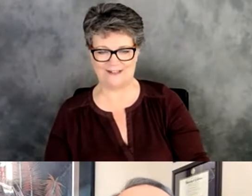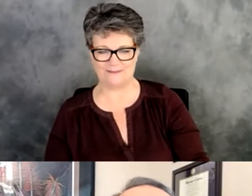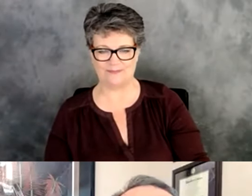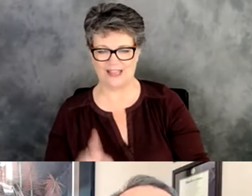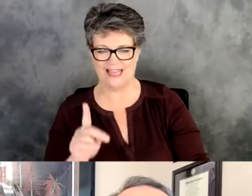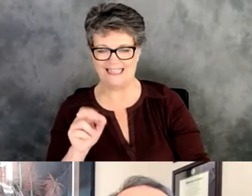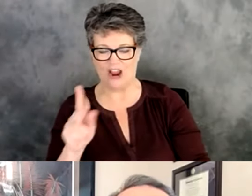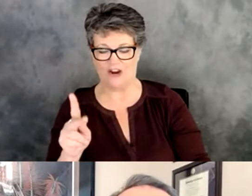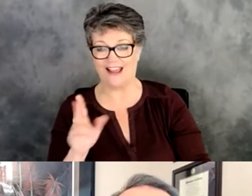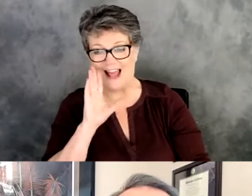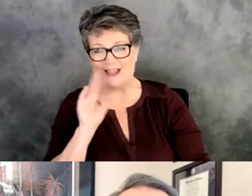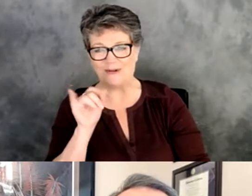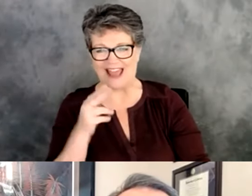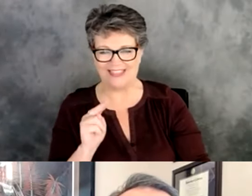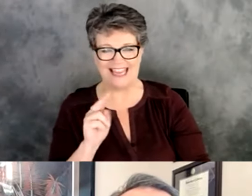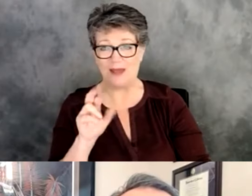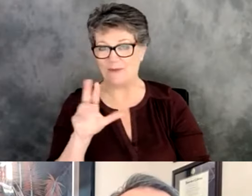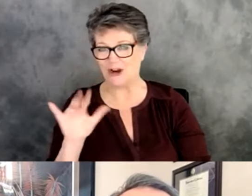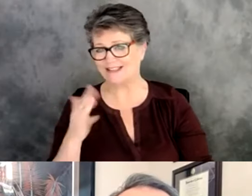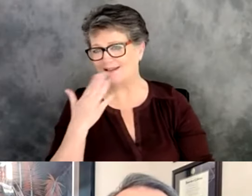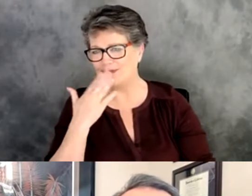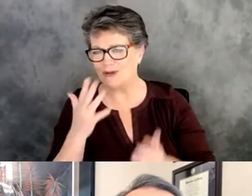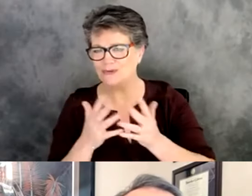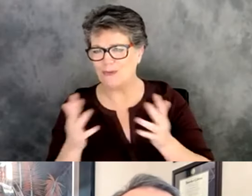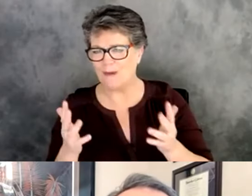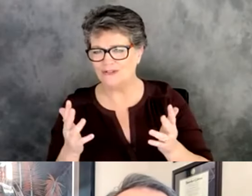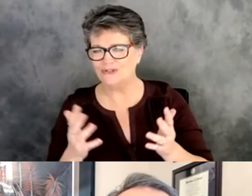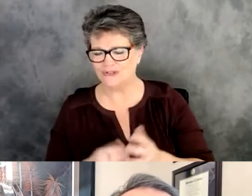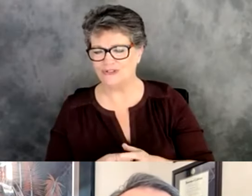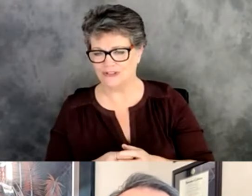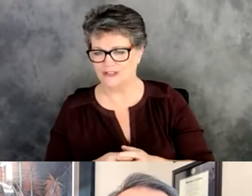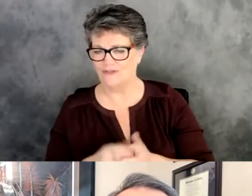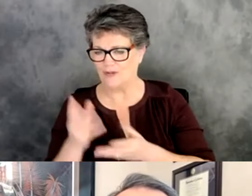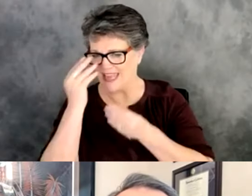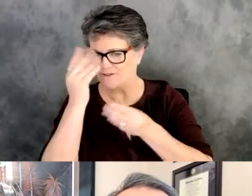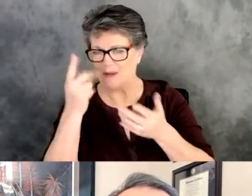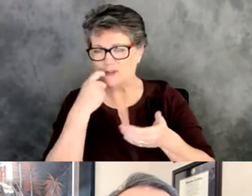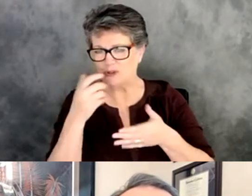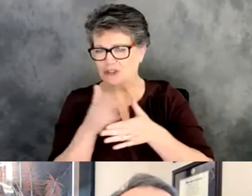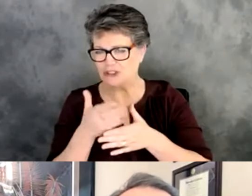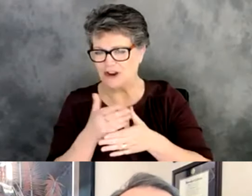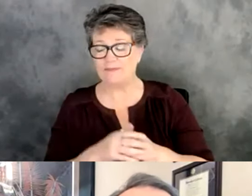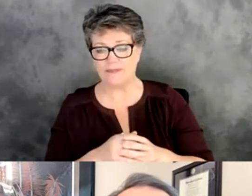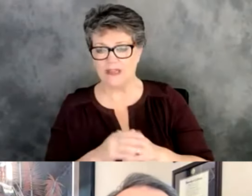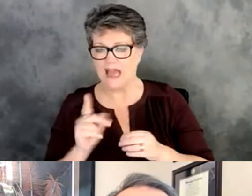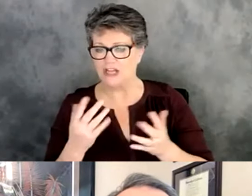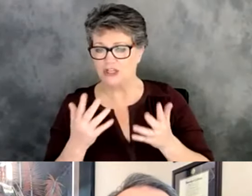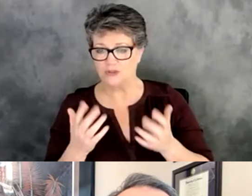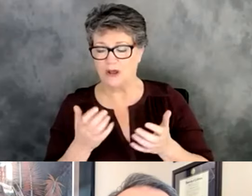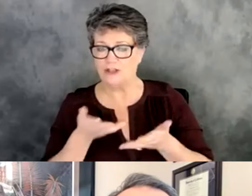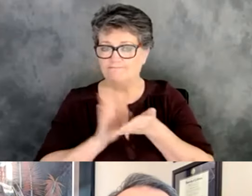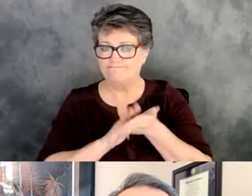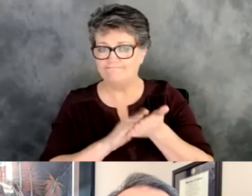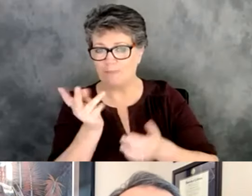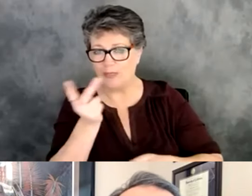Oh, hi, Kathleen and Marcy. Thank you so much for the information you just shared. I just want to say kudos to both